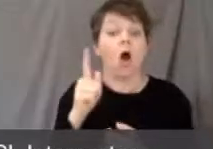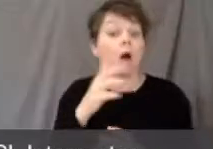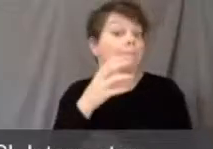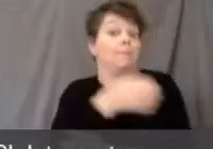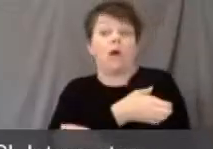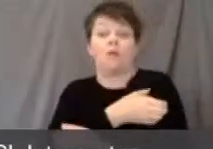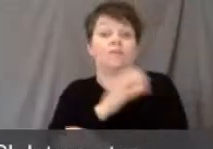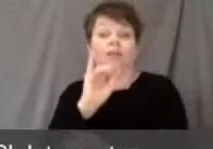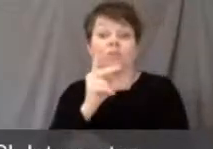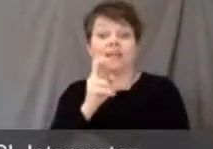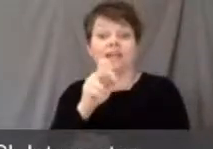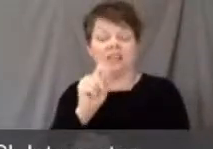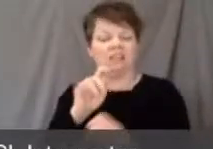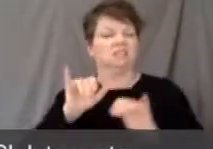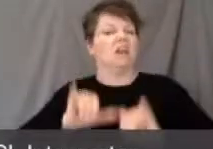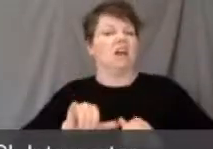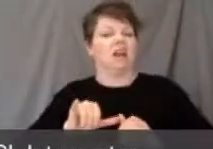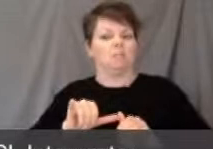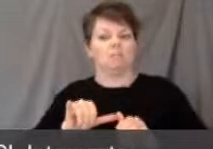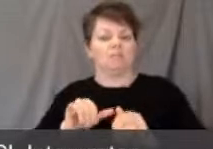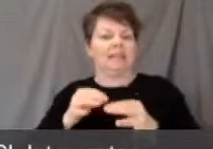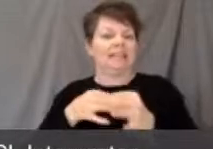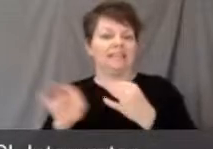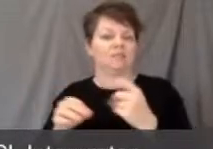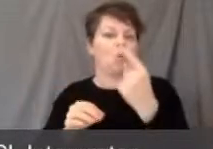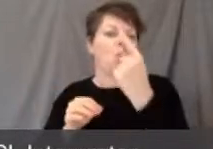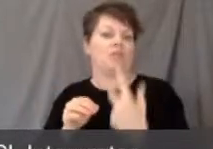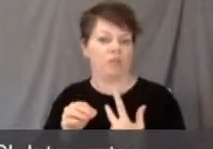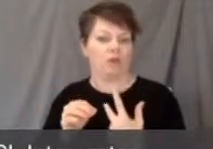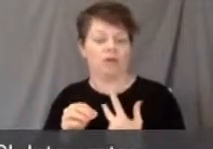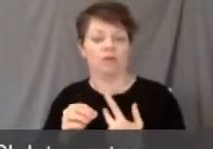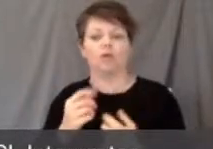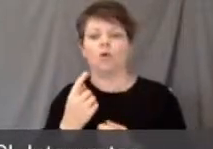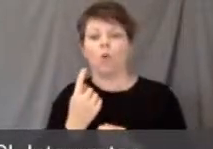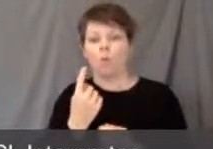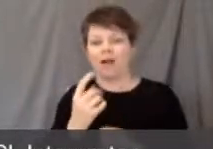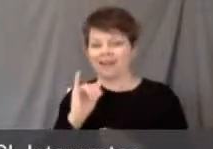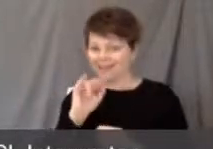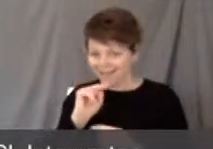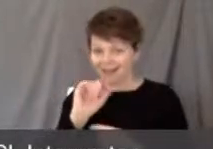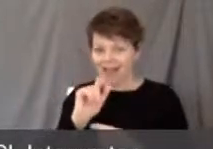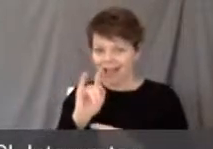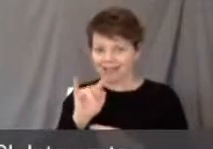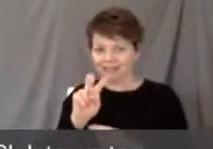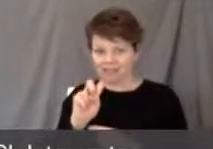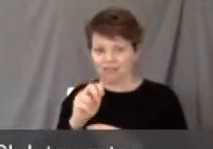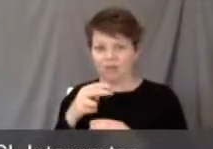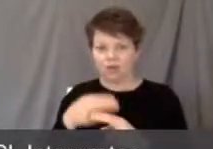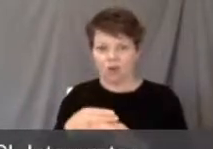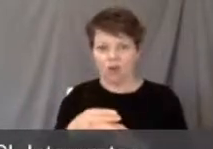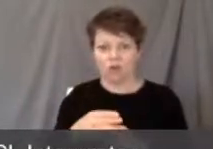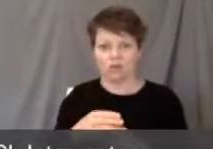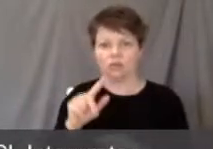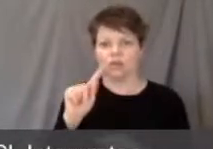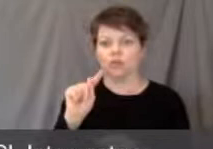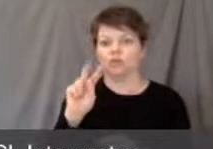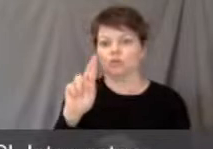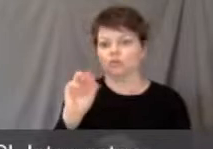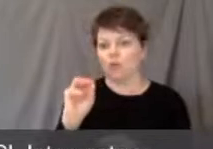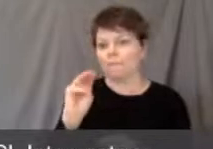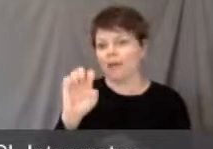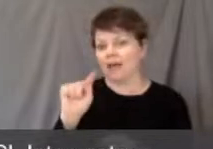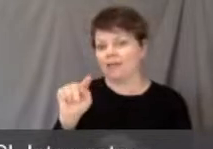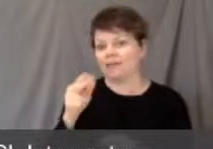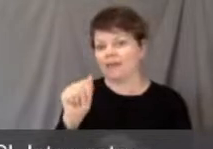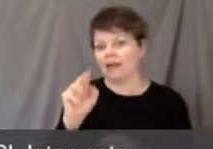dose. There is one inactive ingredient that was changed called trimethoprim, and that's an acid stabilizer to